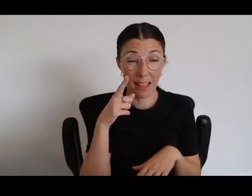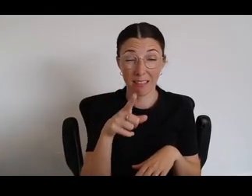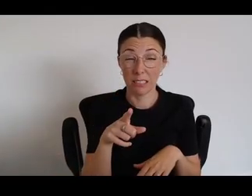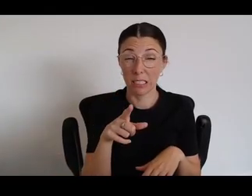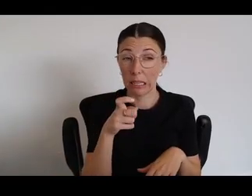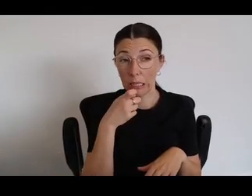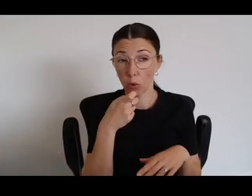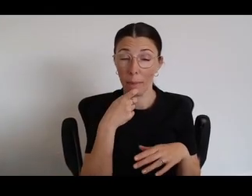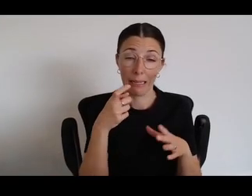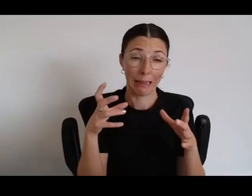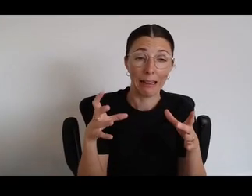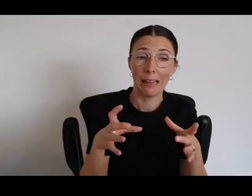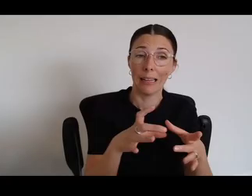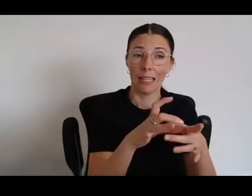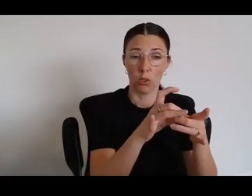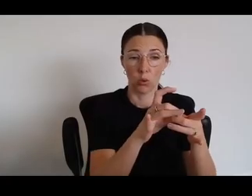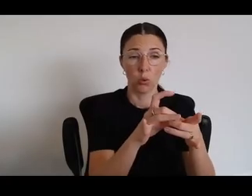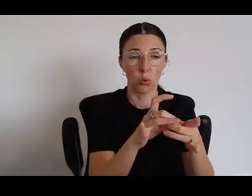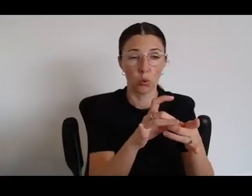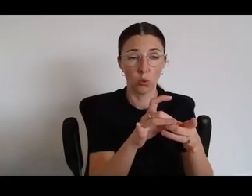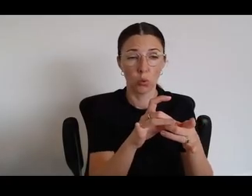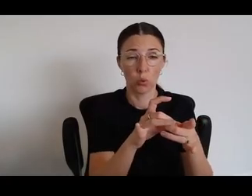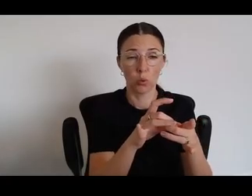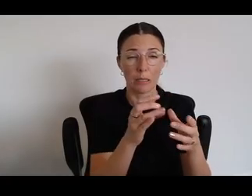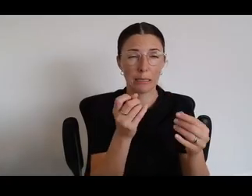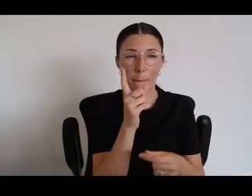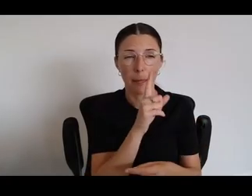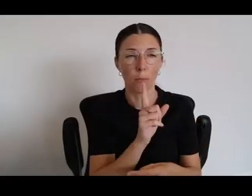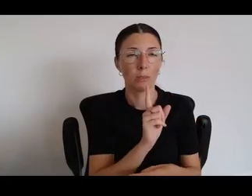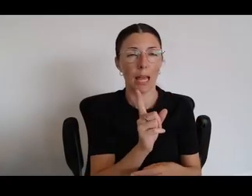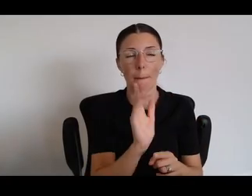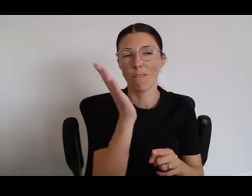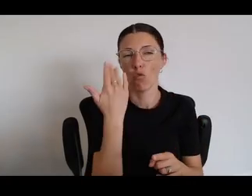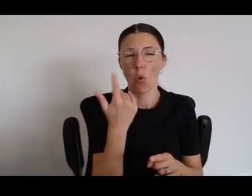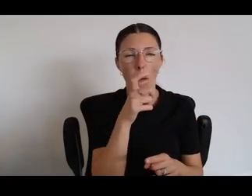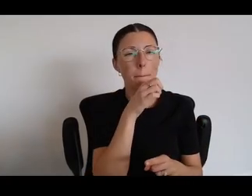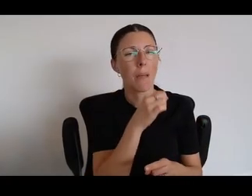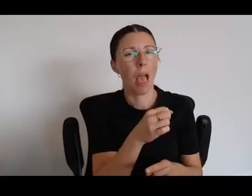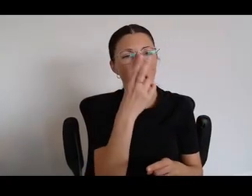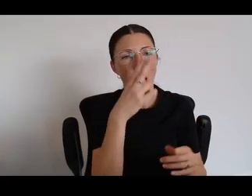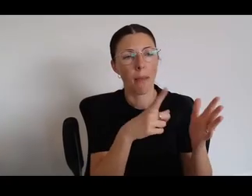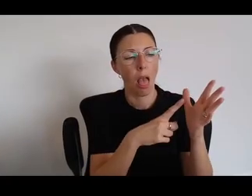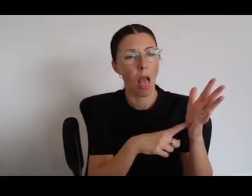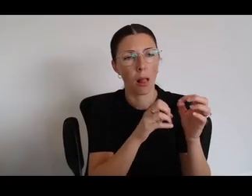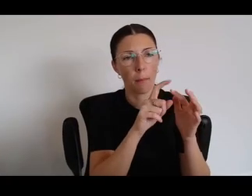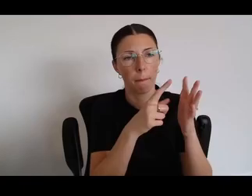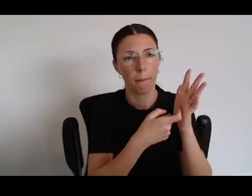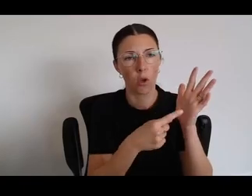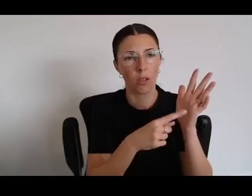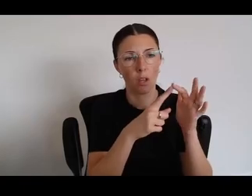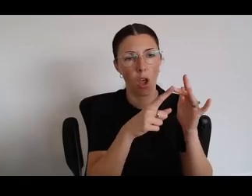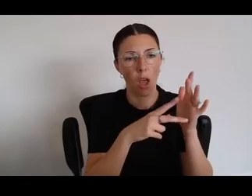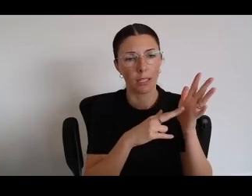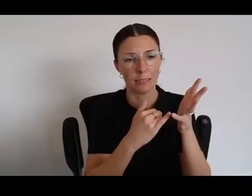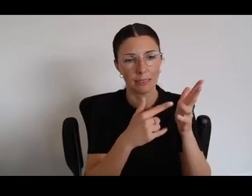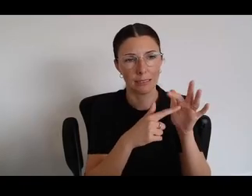what some people say that Albert Einstein has said, that we cannot solve the problems that we have using the same